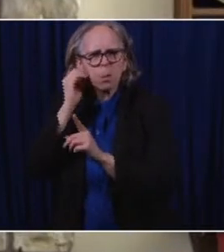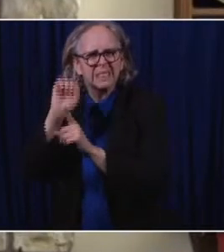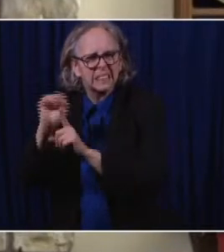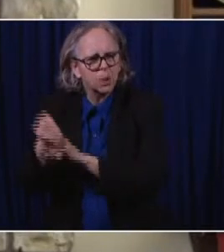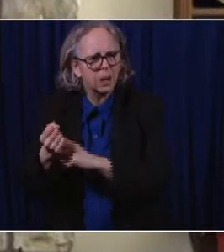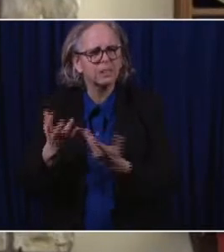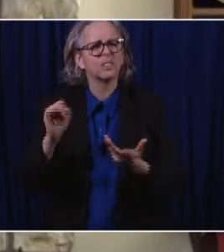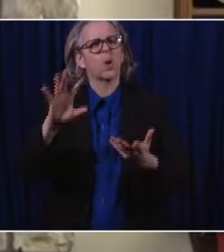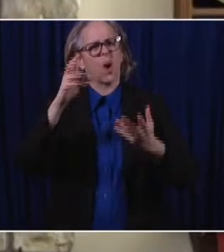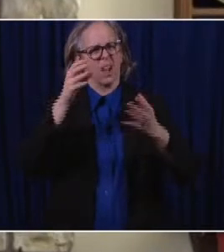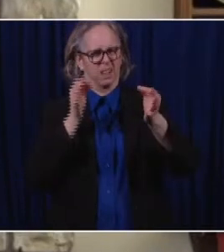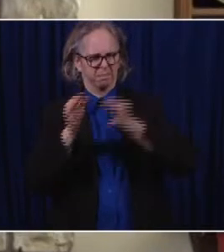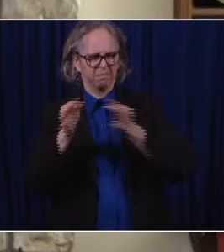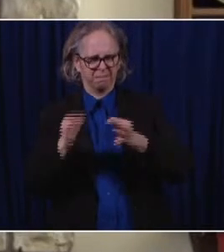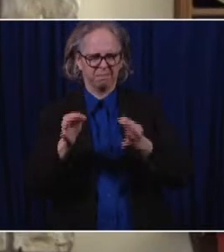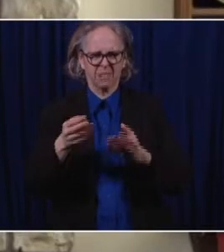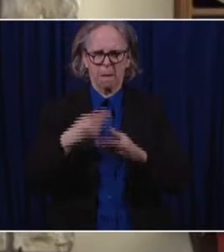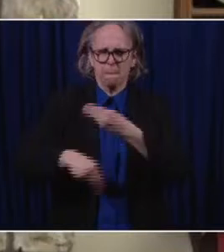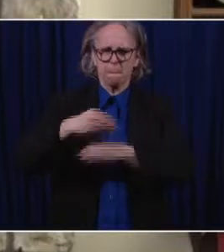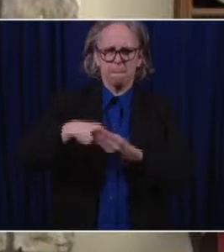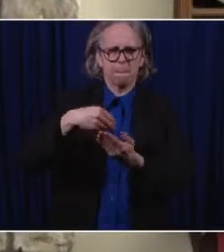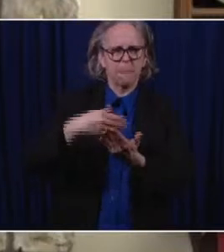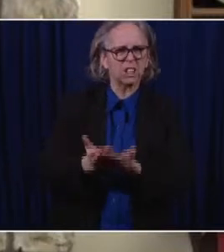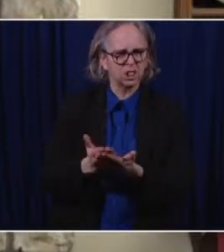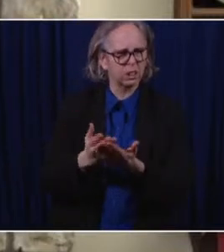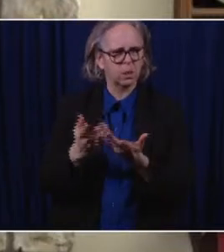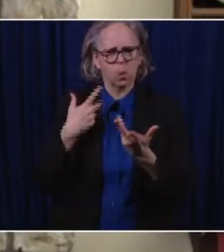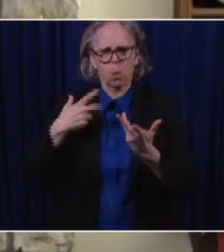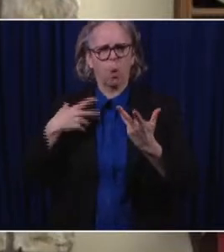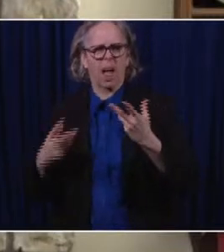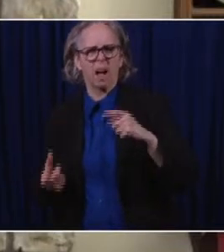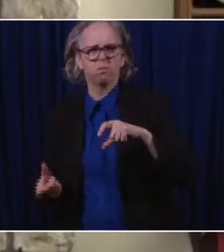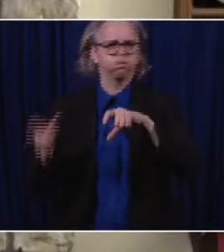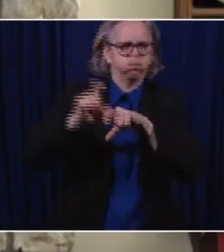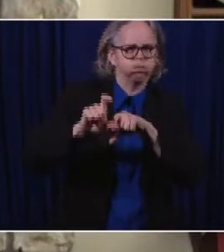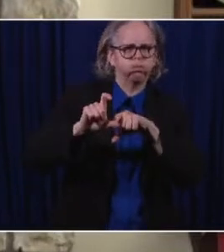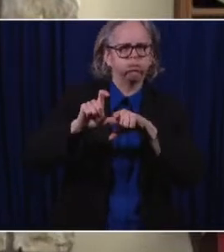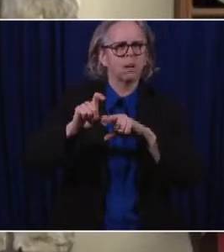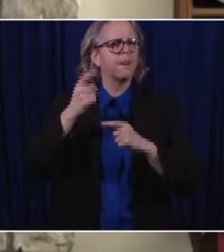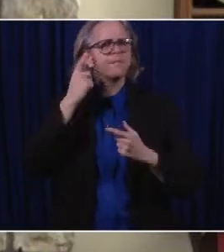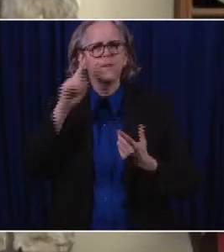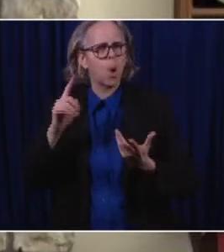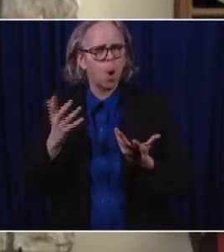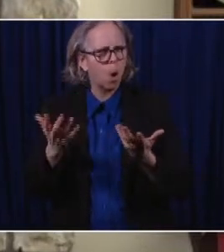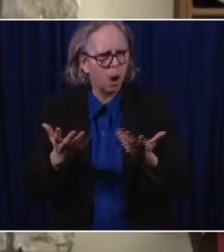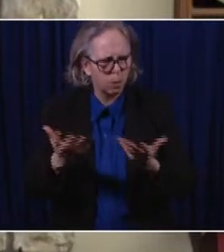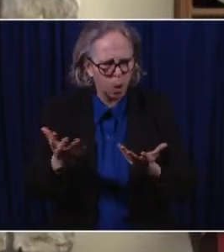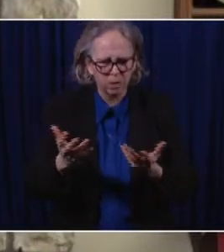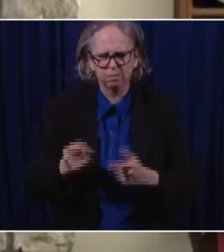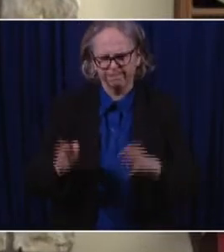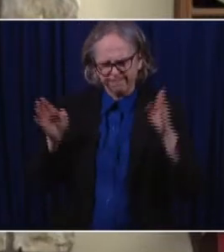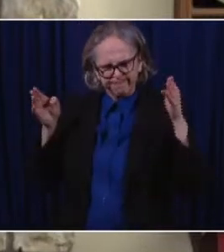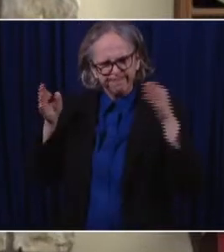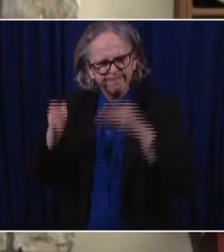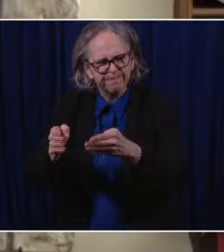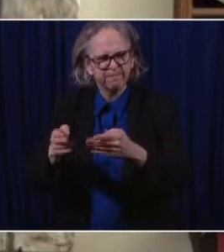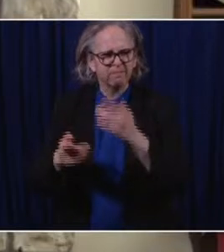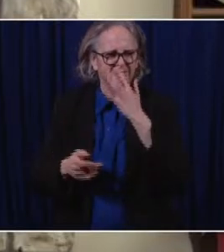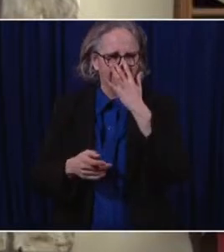and success programs and the wraparound services that they provide, and raising that amount to $1.1